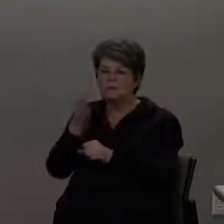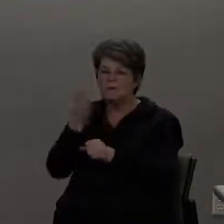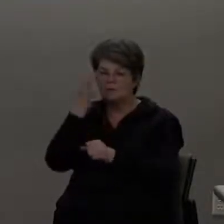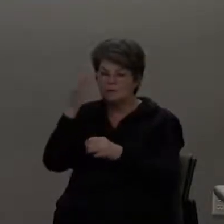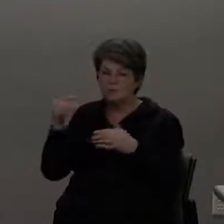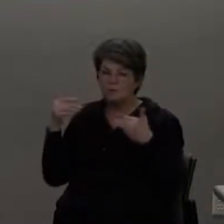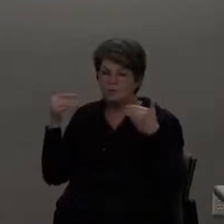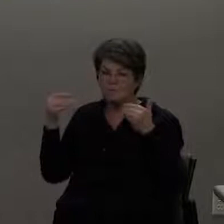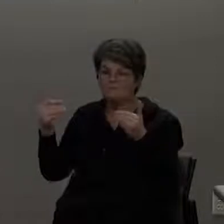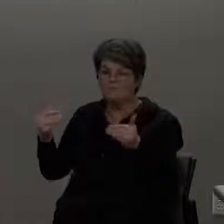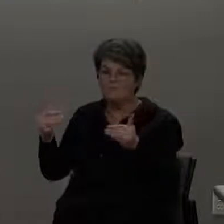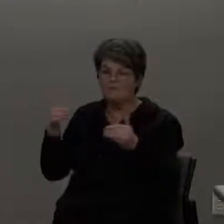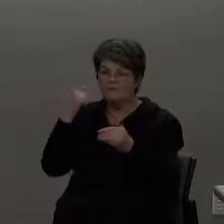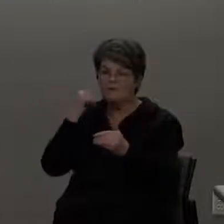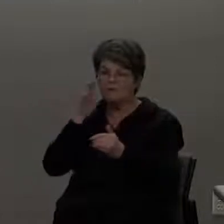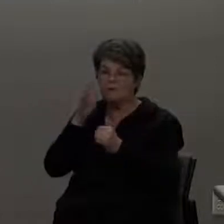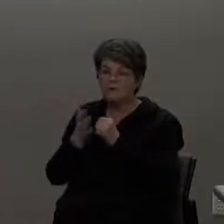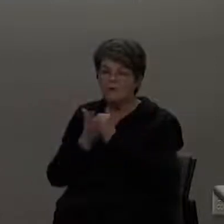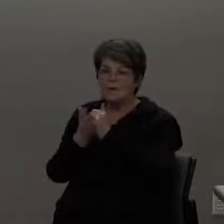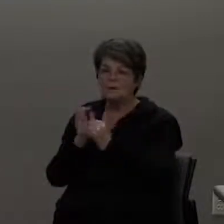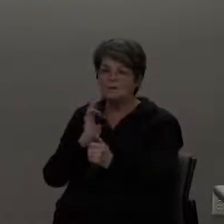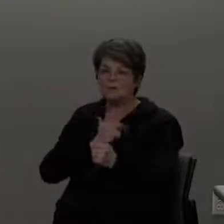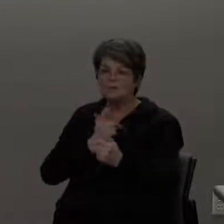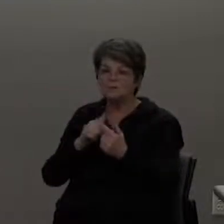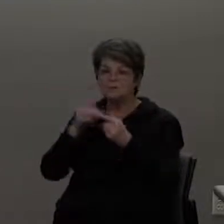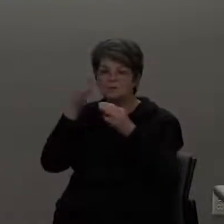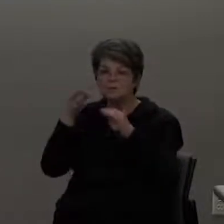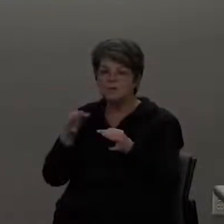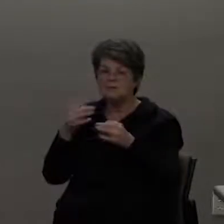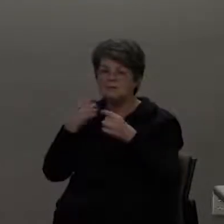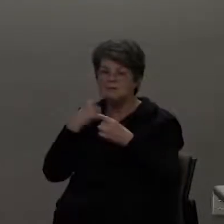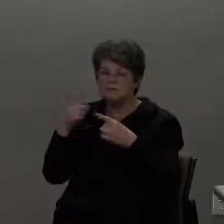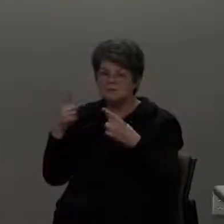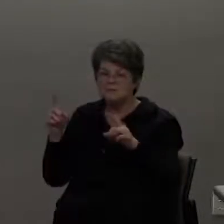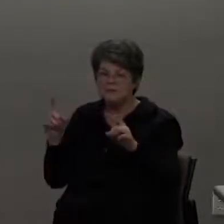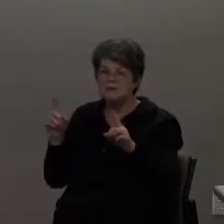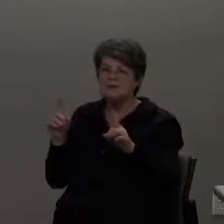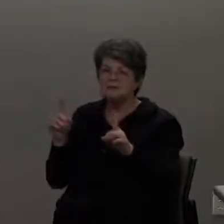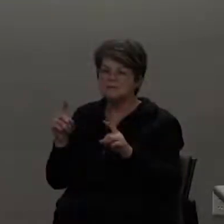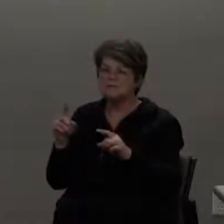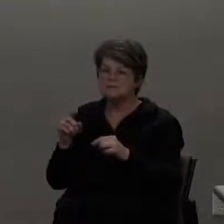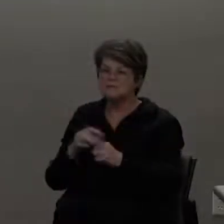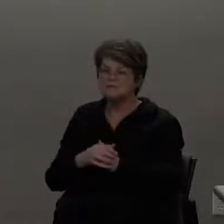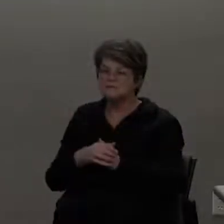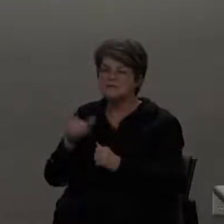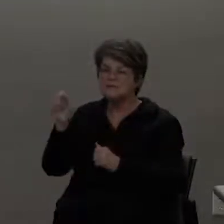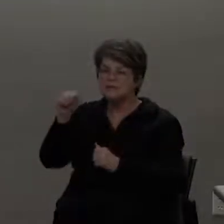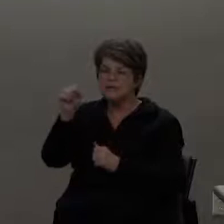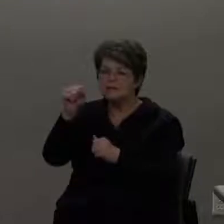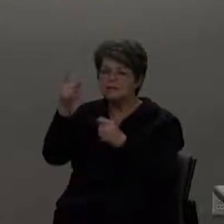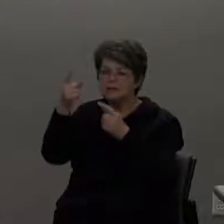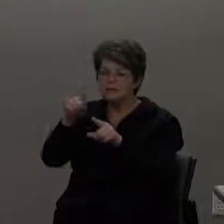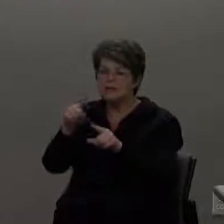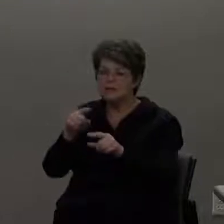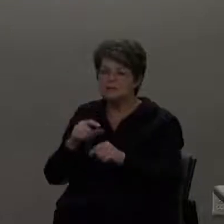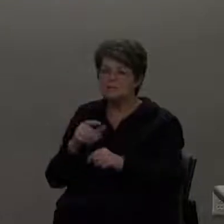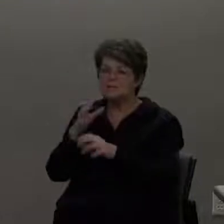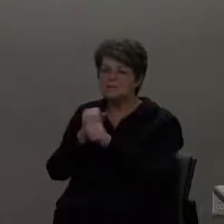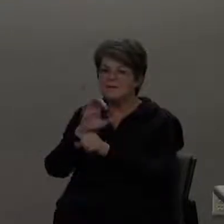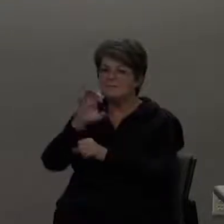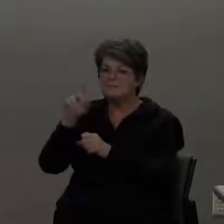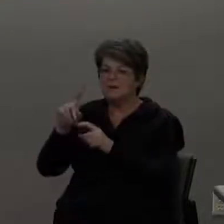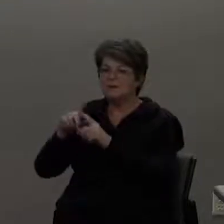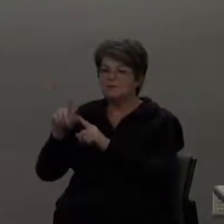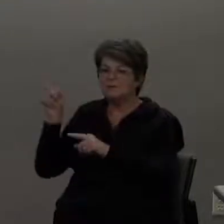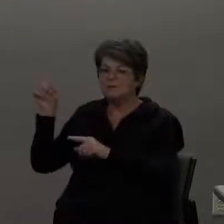going forward, I think it will help us to determine the success. Sure, success. Absolutely. And I would say, getting back to the